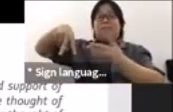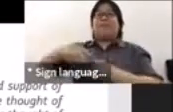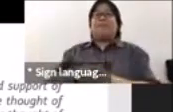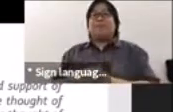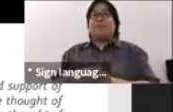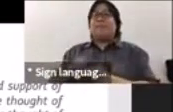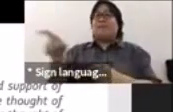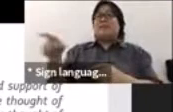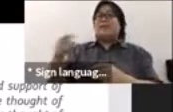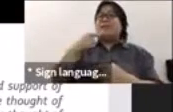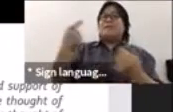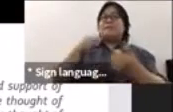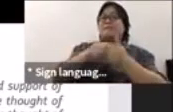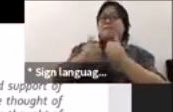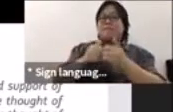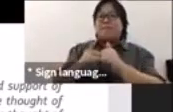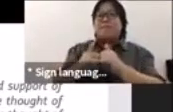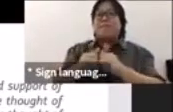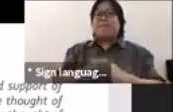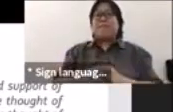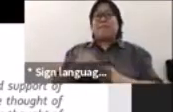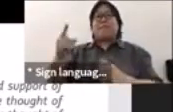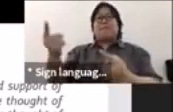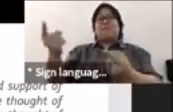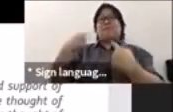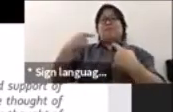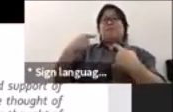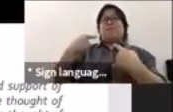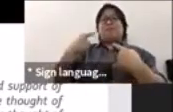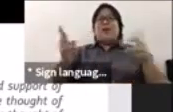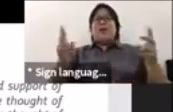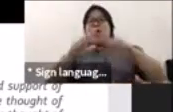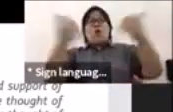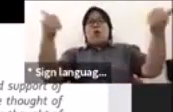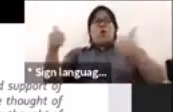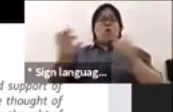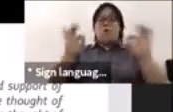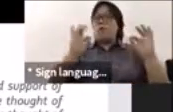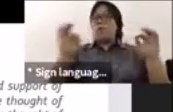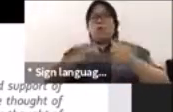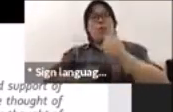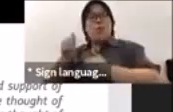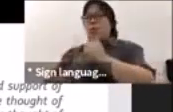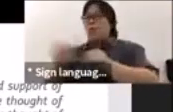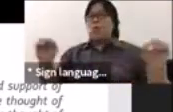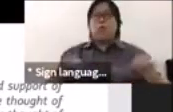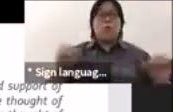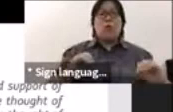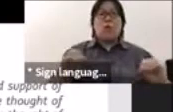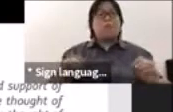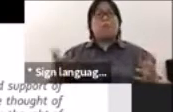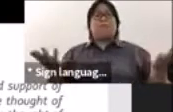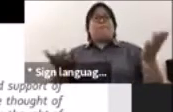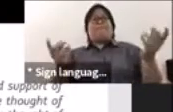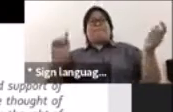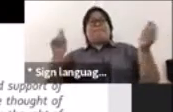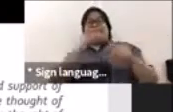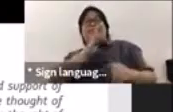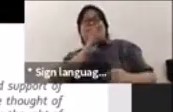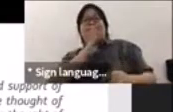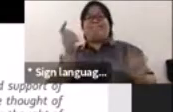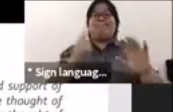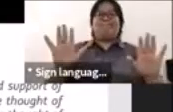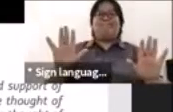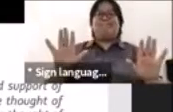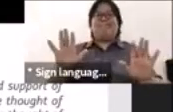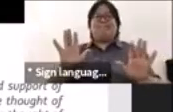about the problem, he hurriedly replied to me, everything is all right, no problem at all, and just keep the topic. He was not willing to